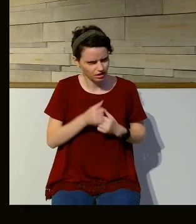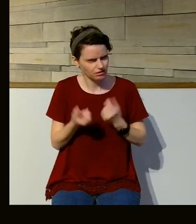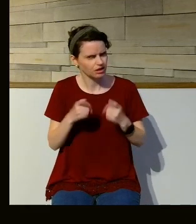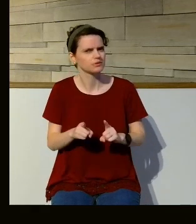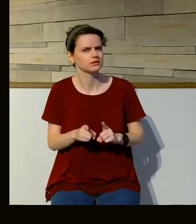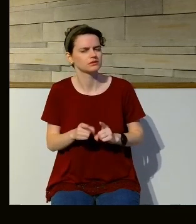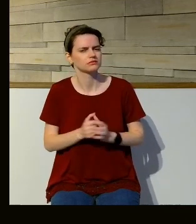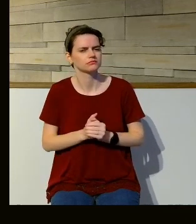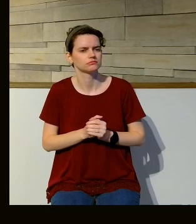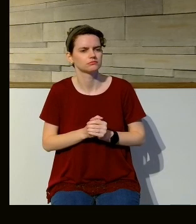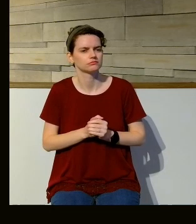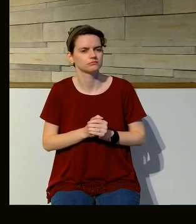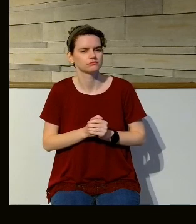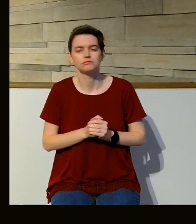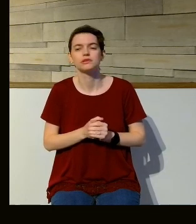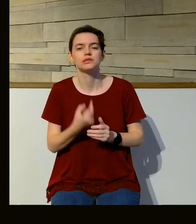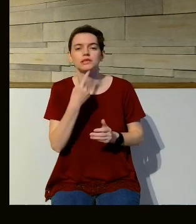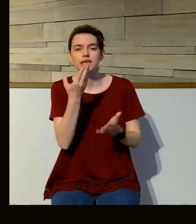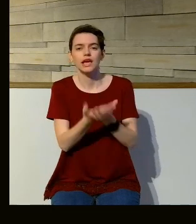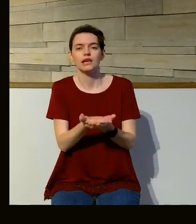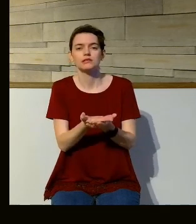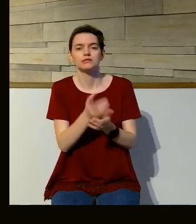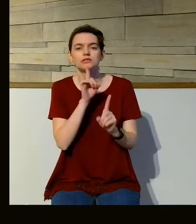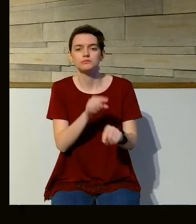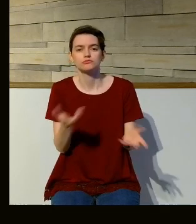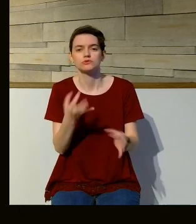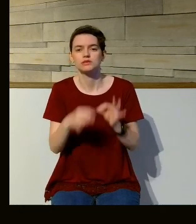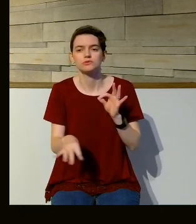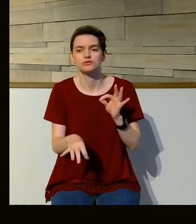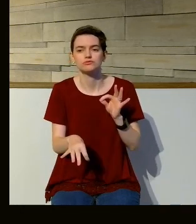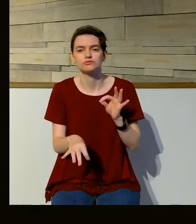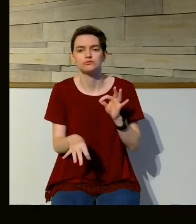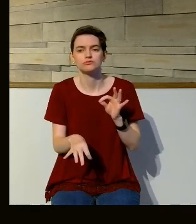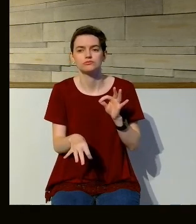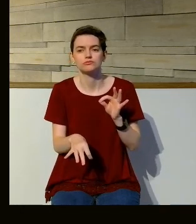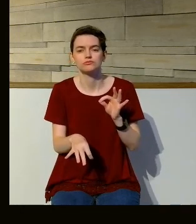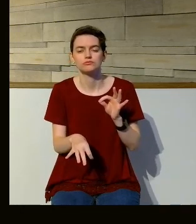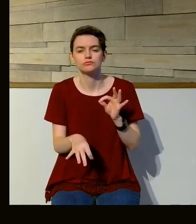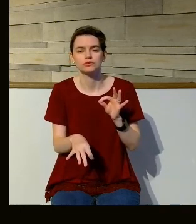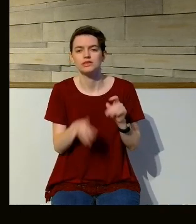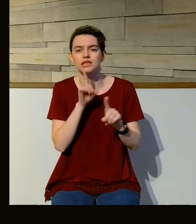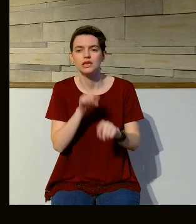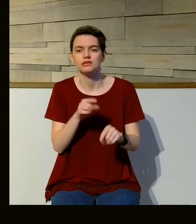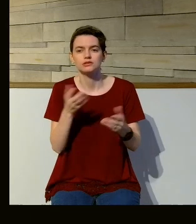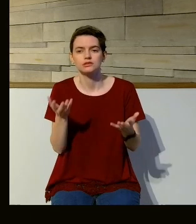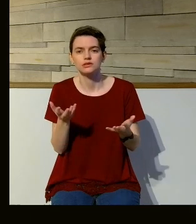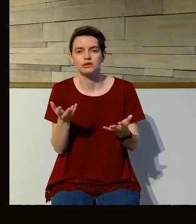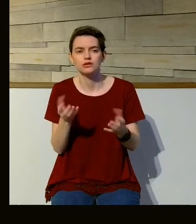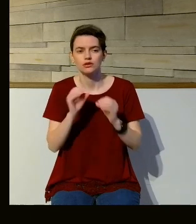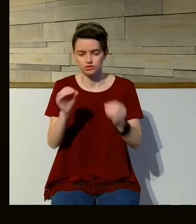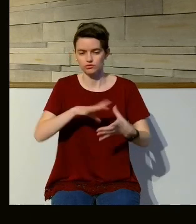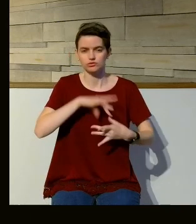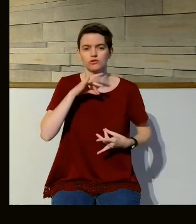that be? And he said, the answer is simple. I'll tell you how. Here's the answer. He said, the answer is that there is